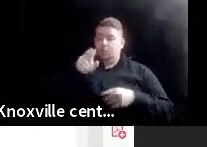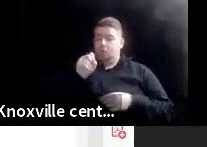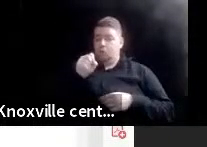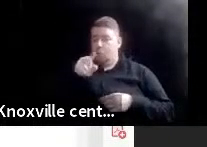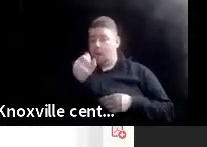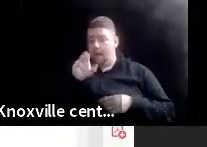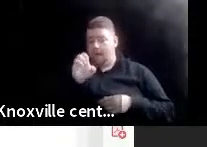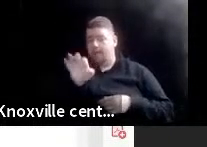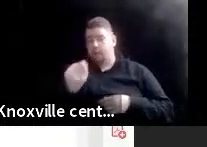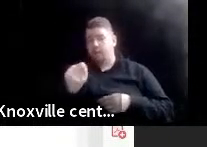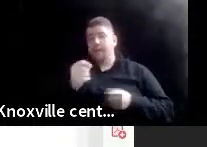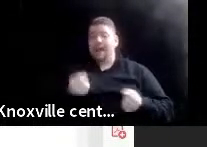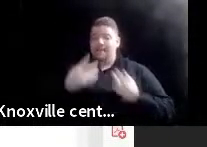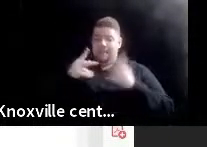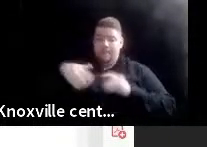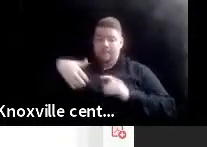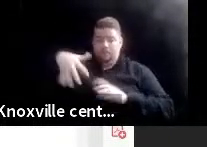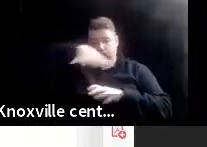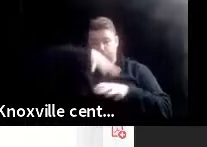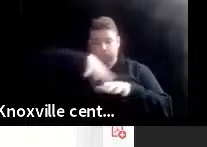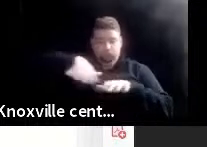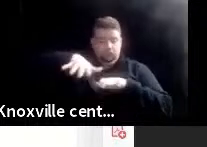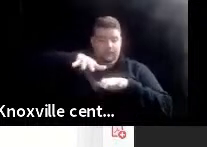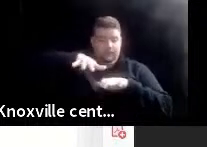people within a certain square footage